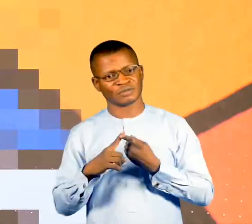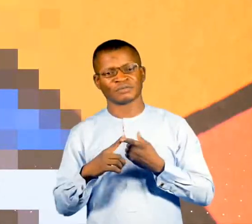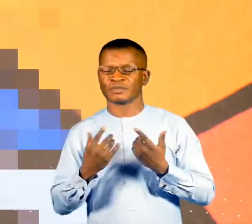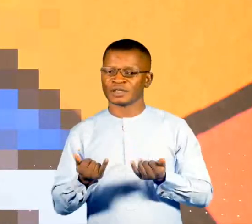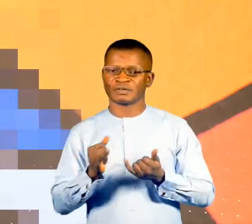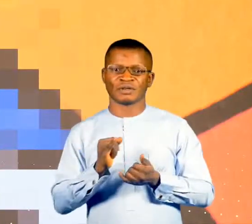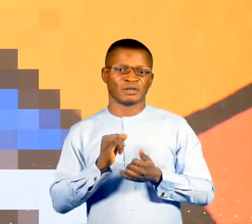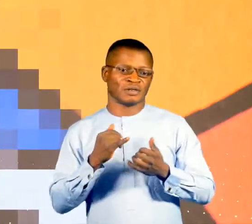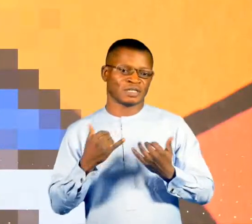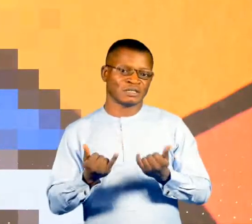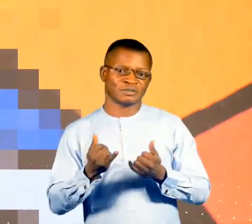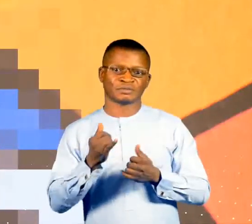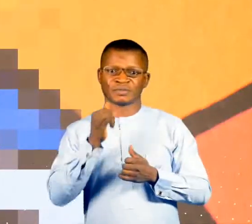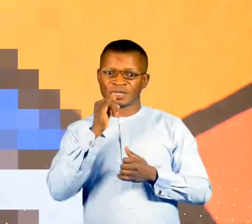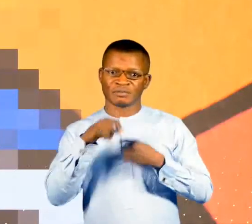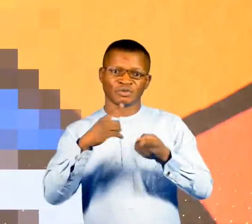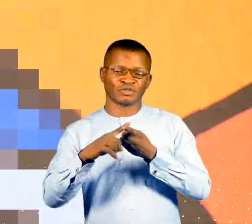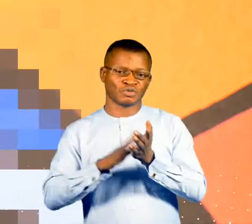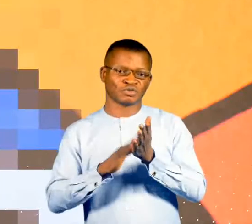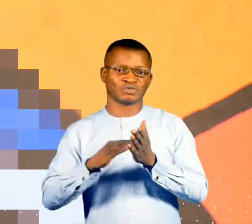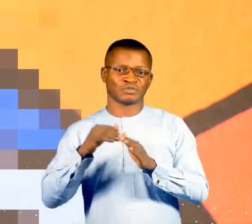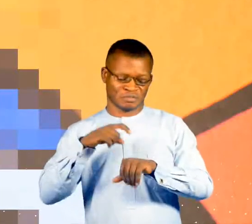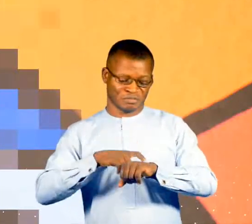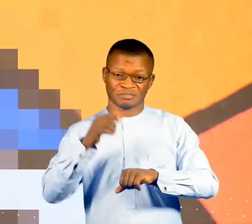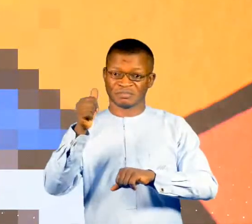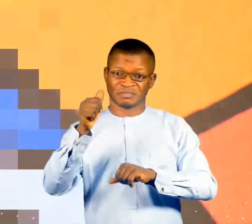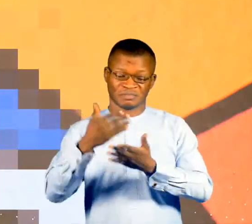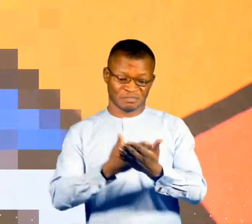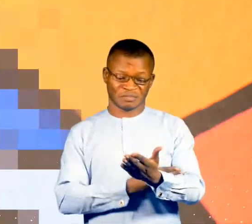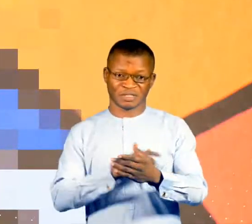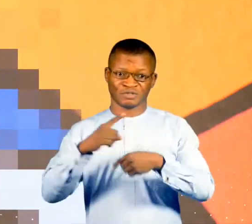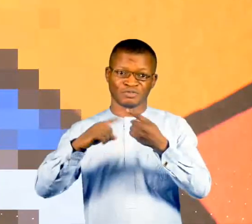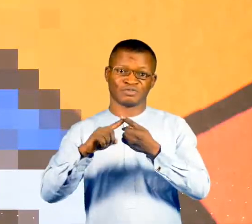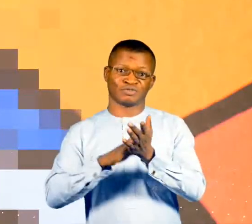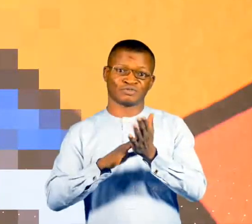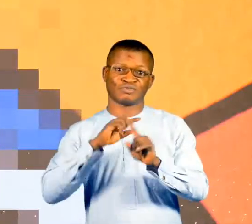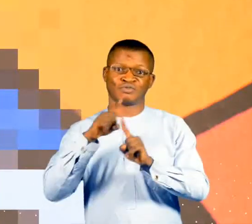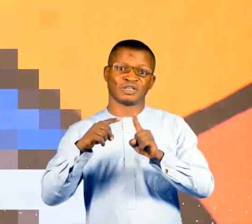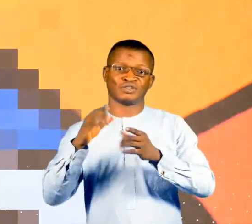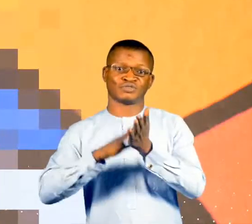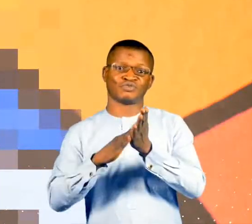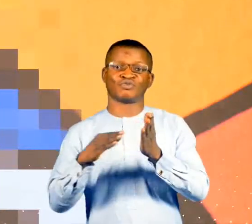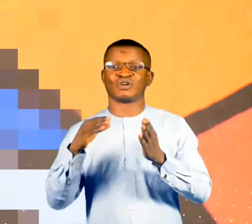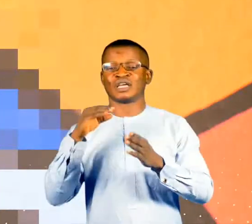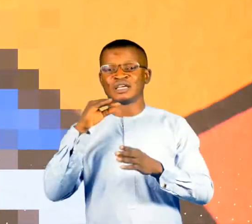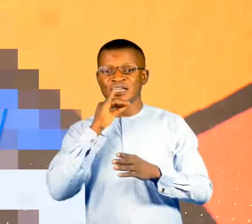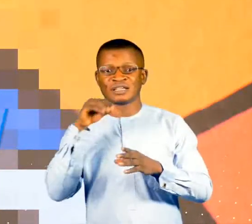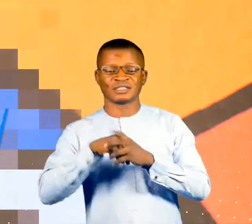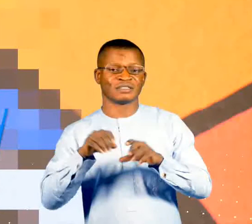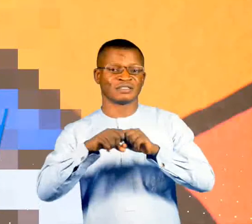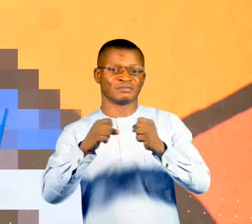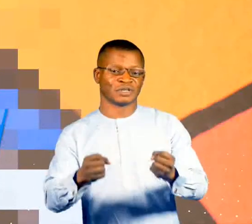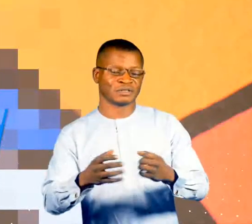school. And I'm not going to school, man. I'm going to school 10 o'clock. I'll go to school when